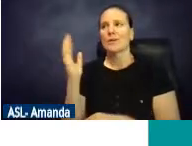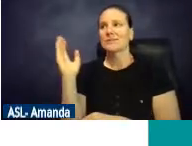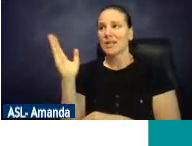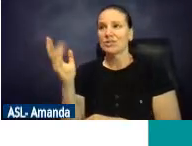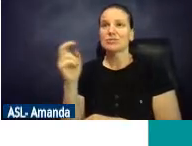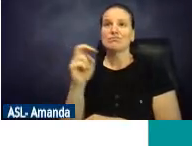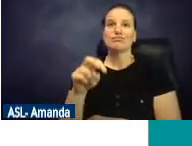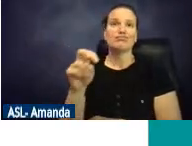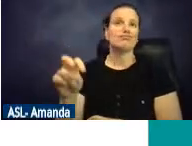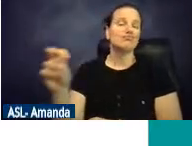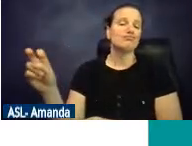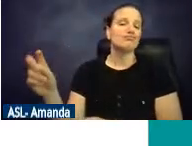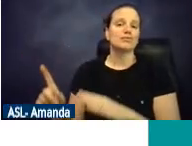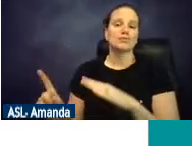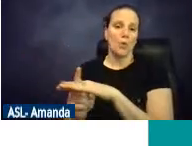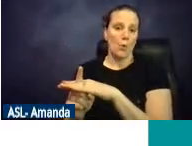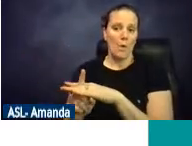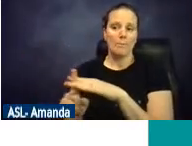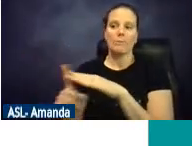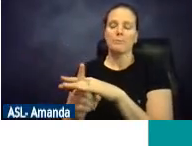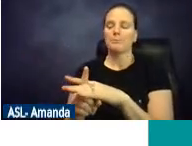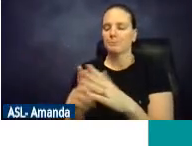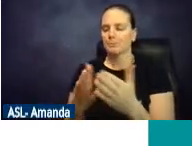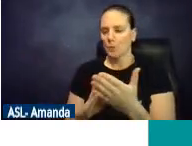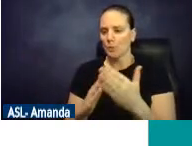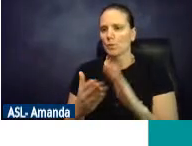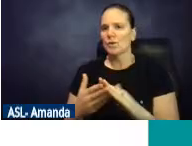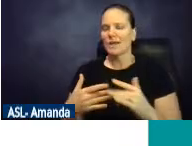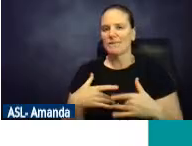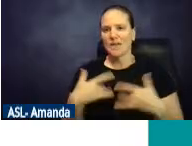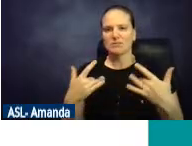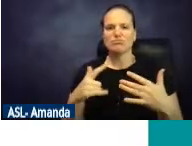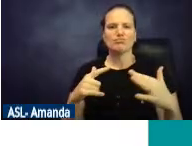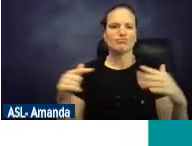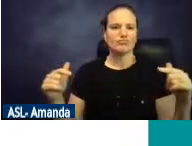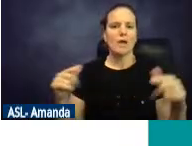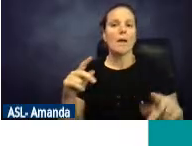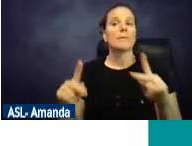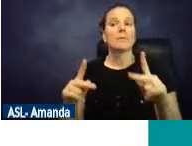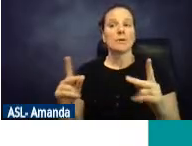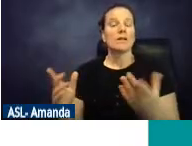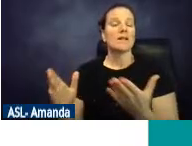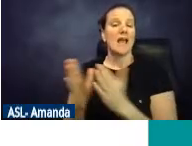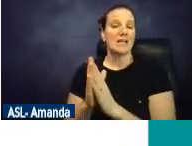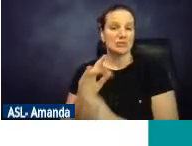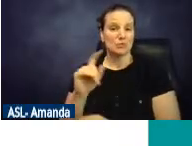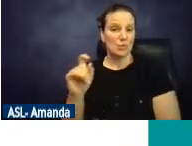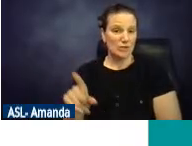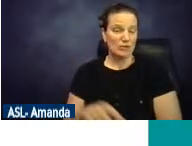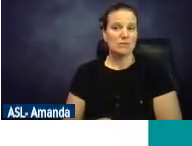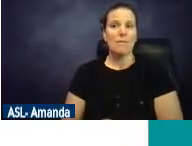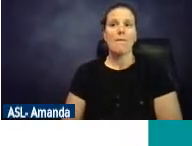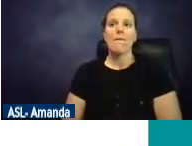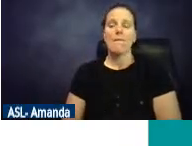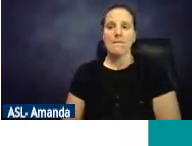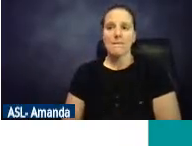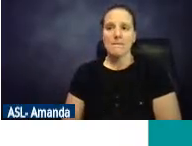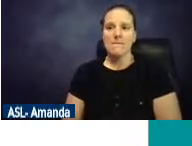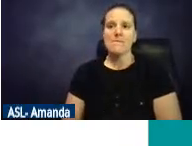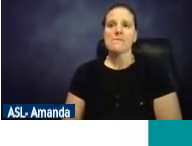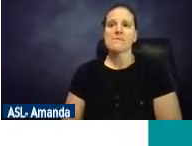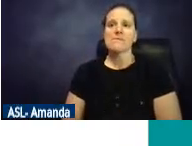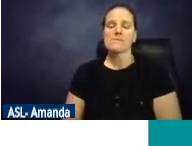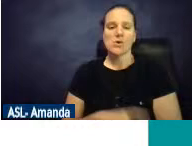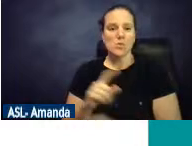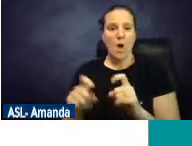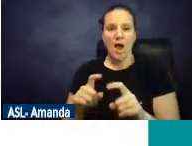and showing up at community events so folks can ask questions and inquire of